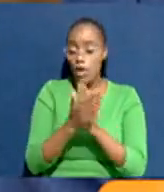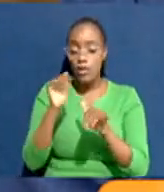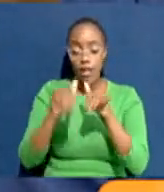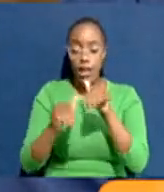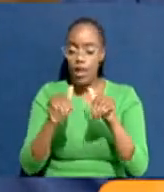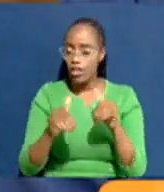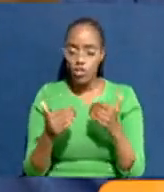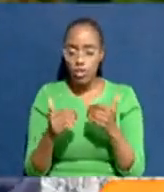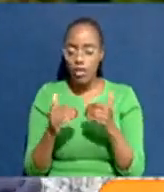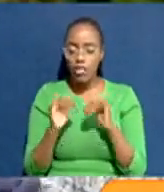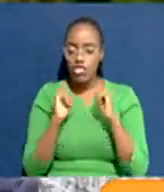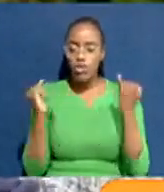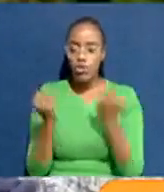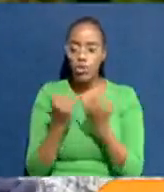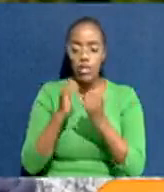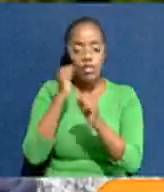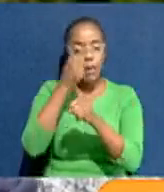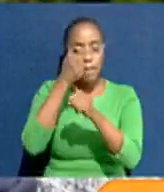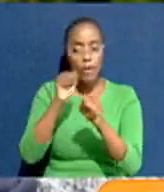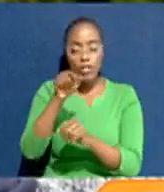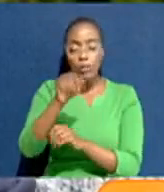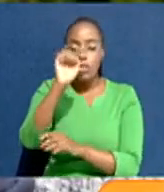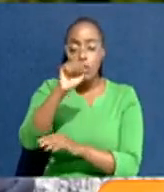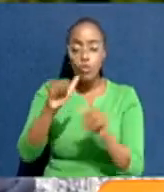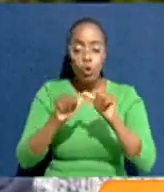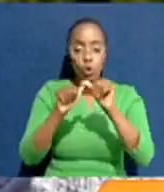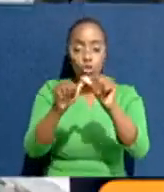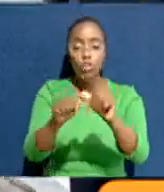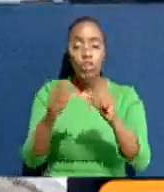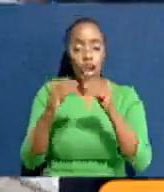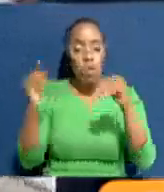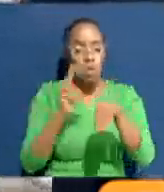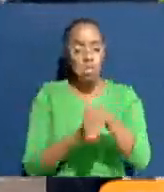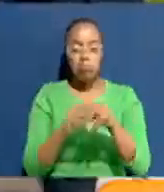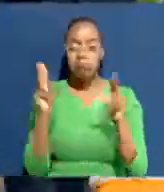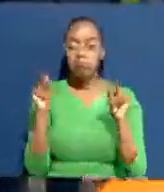an electoral body, and there is no way this can go on for too long.